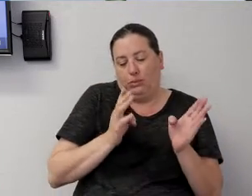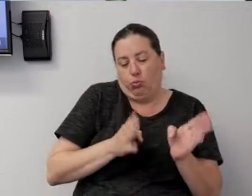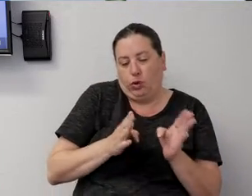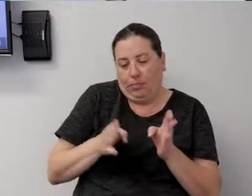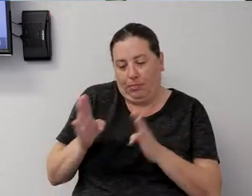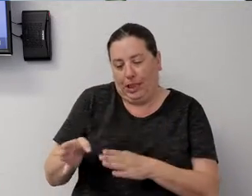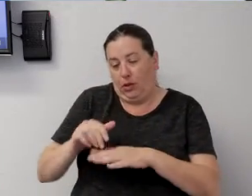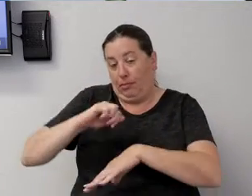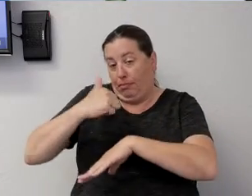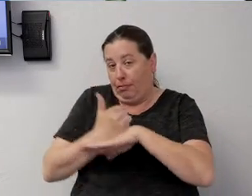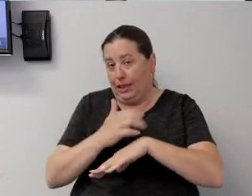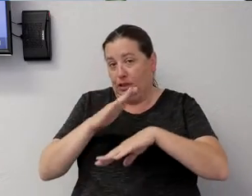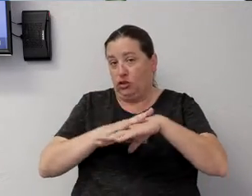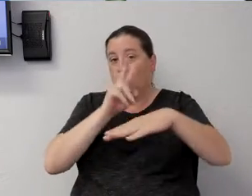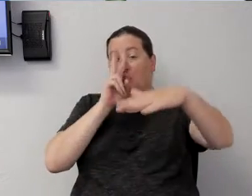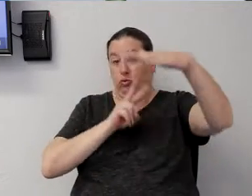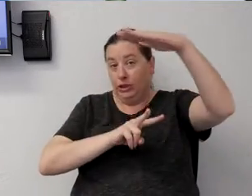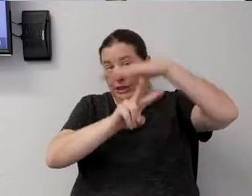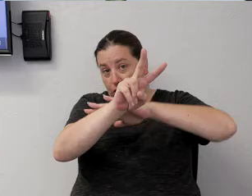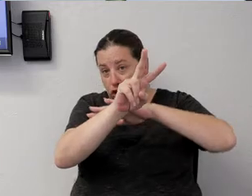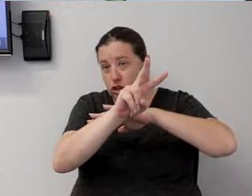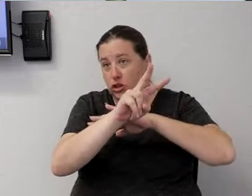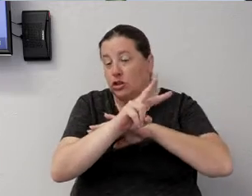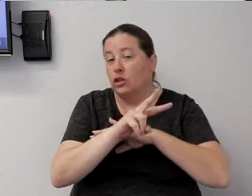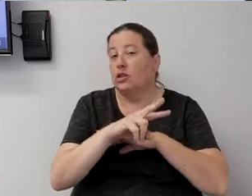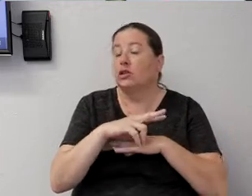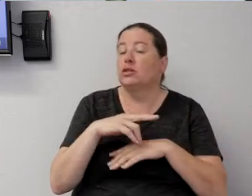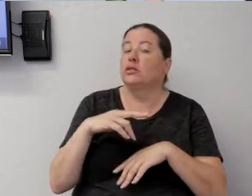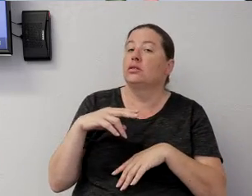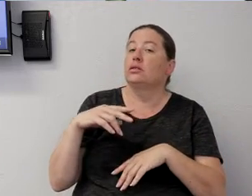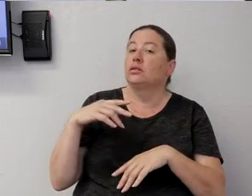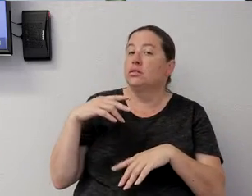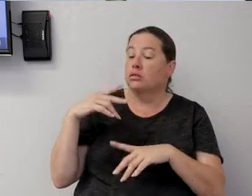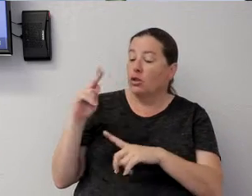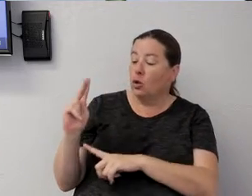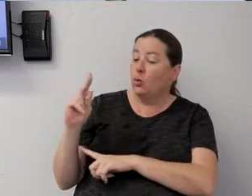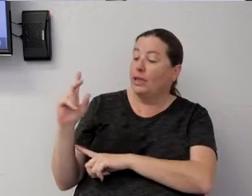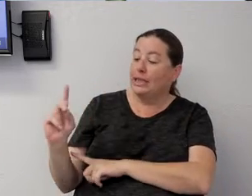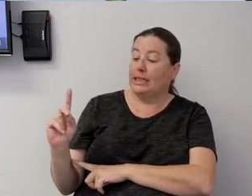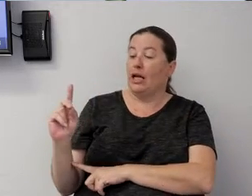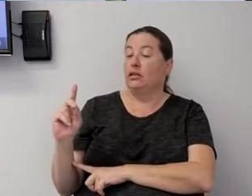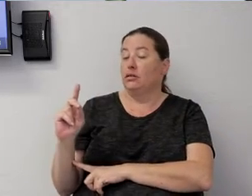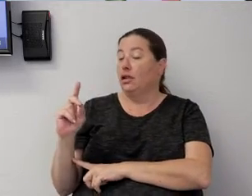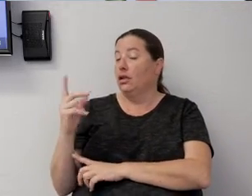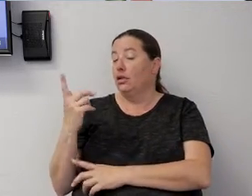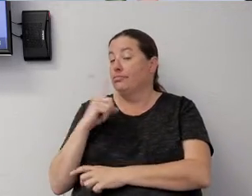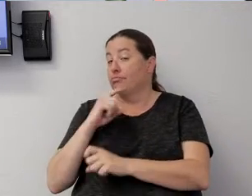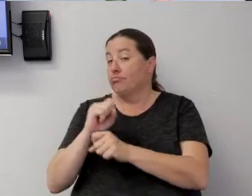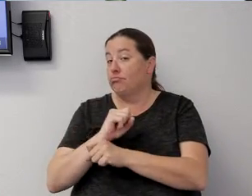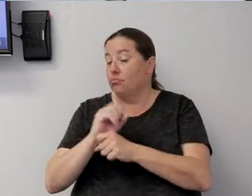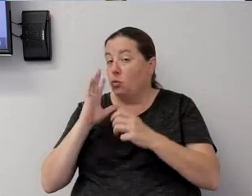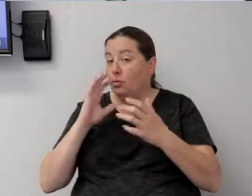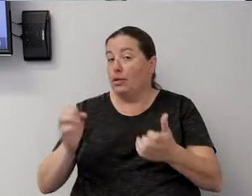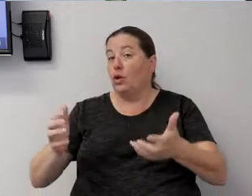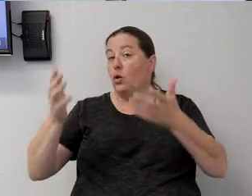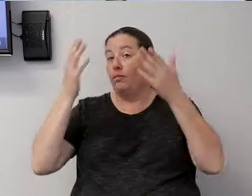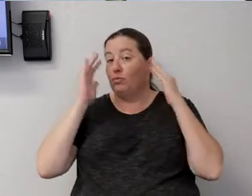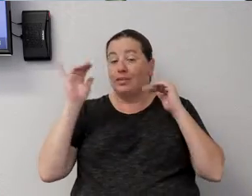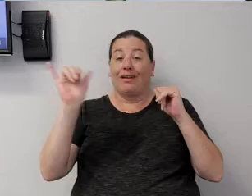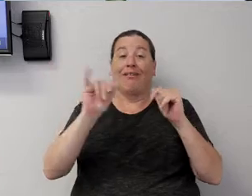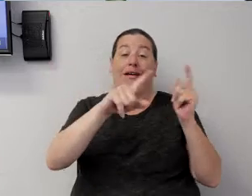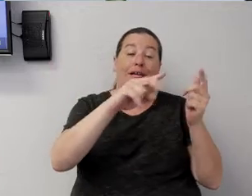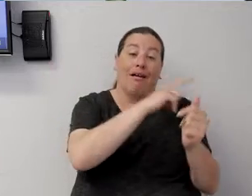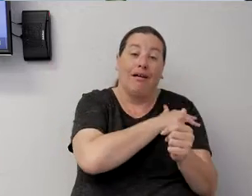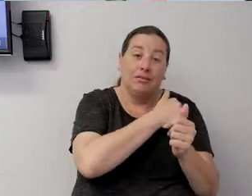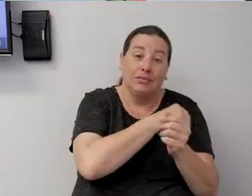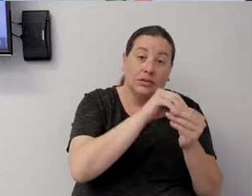predictions that there was going to come a point where Quia Delta was literally going to be overwhelmed. Just like what the hospitals in New York had